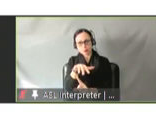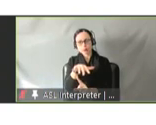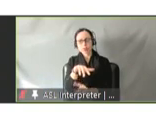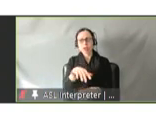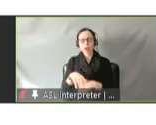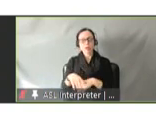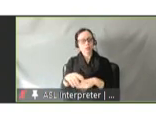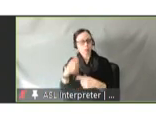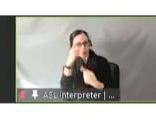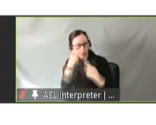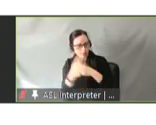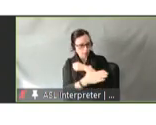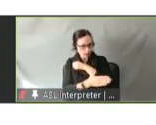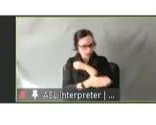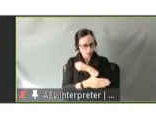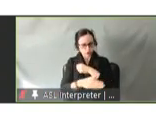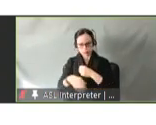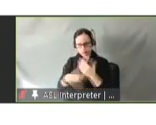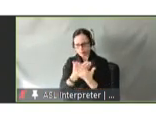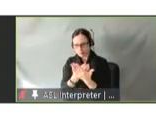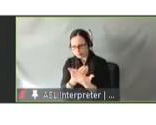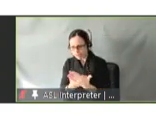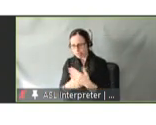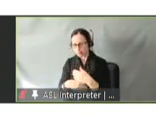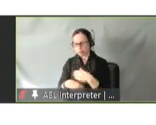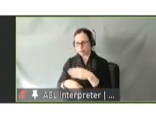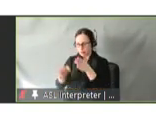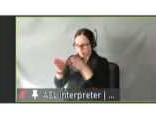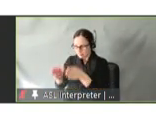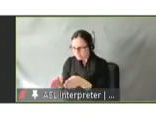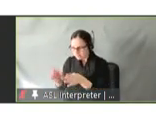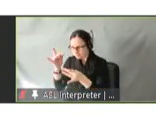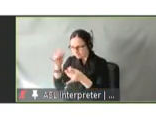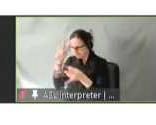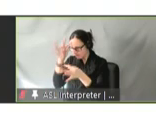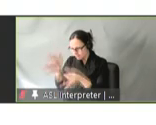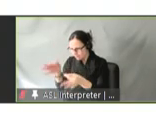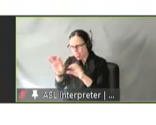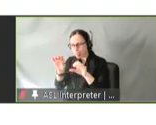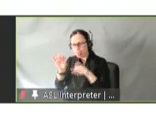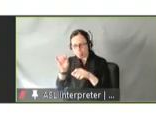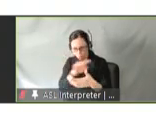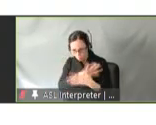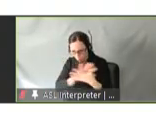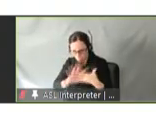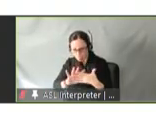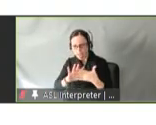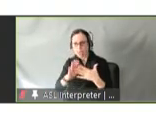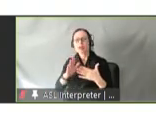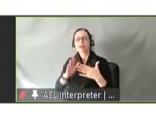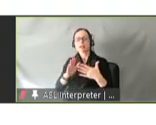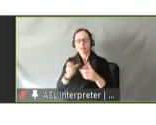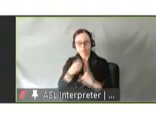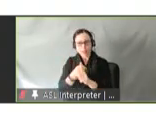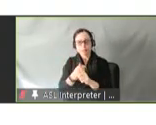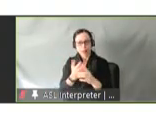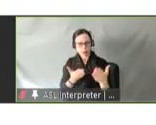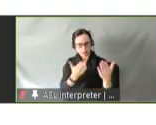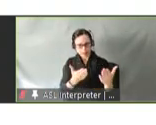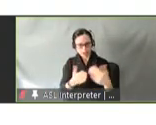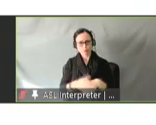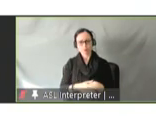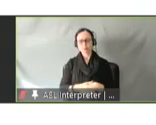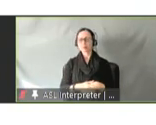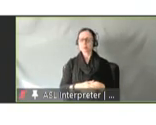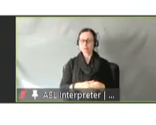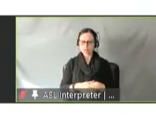the data, and the individual decision maker, that can all influence a set of recommendations. So communicating about vaccine safety continues to challenge